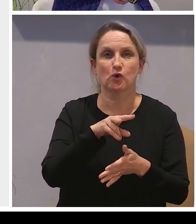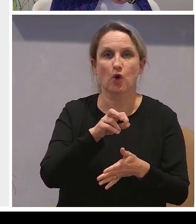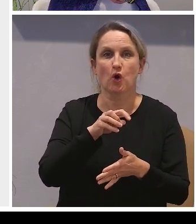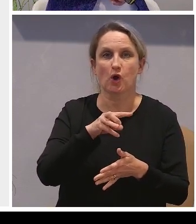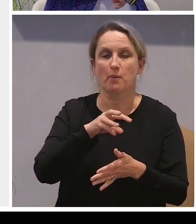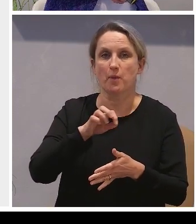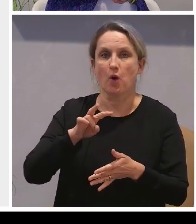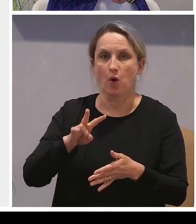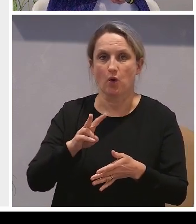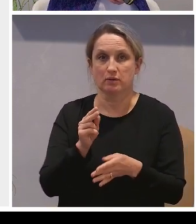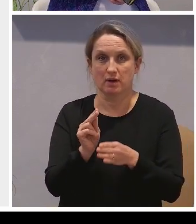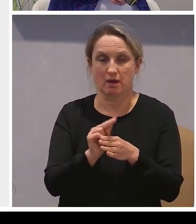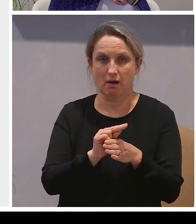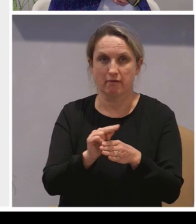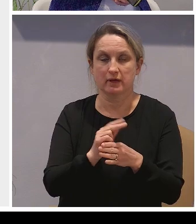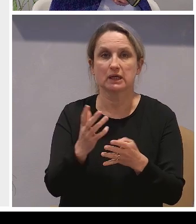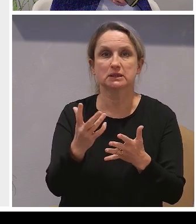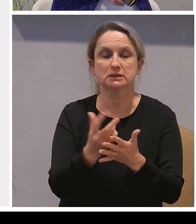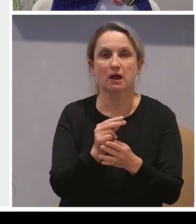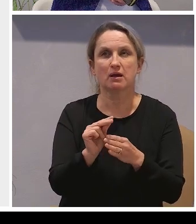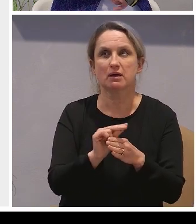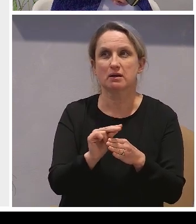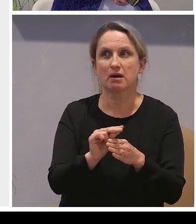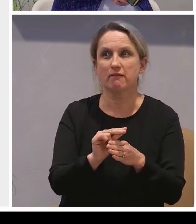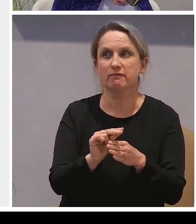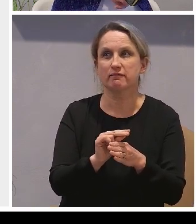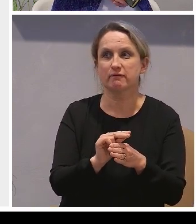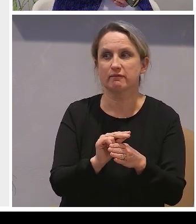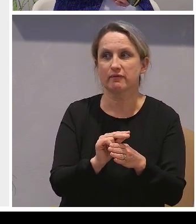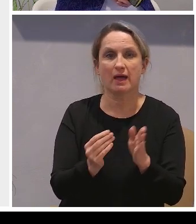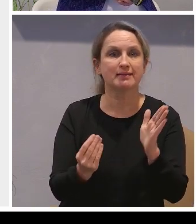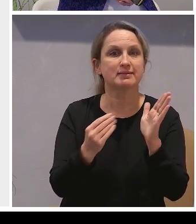growth chart of a child who has received growth hormone treatment.